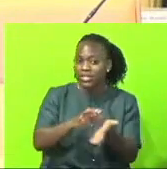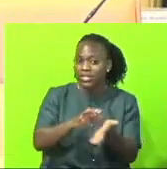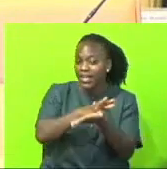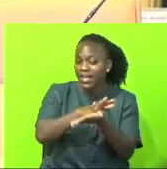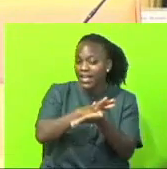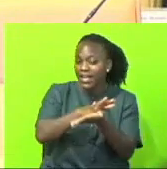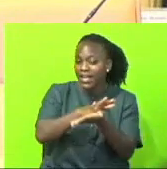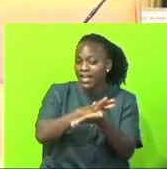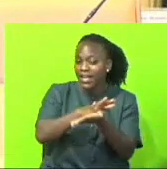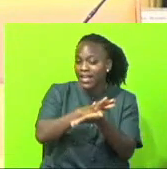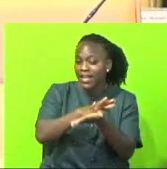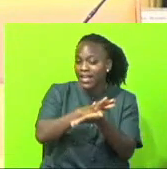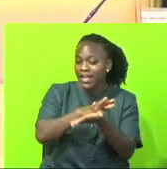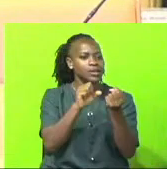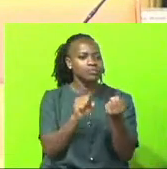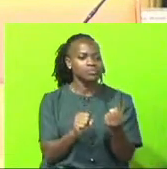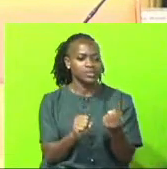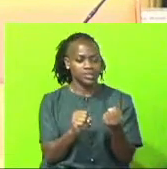I believe that